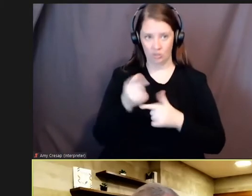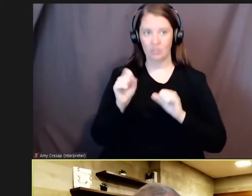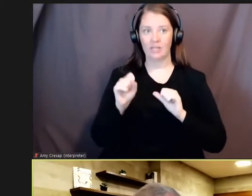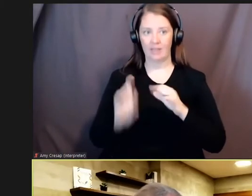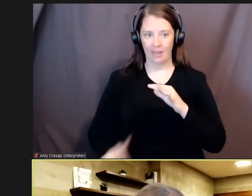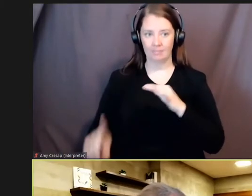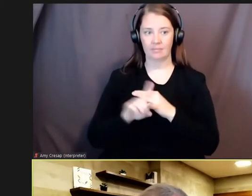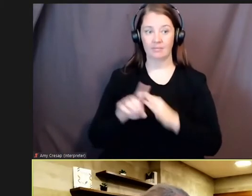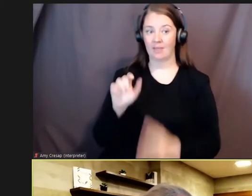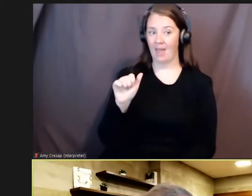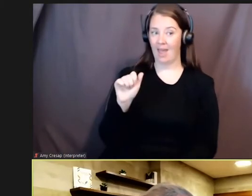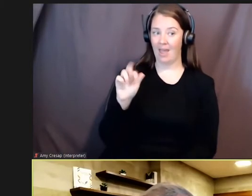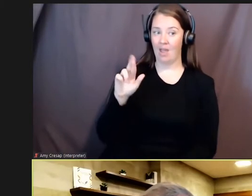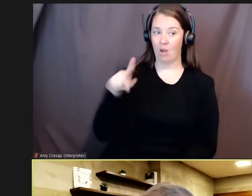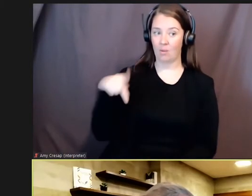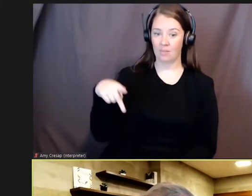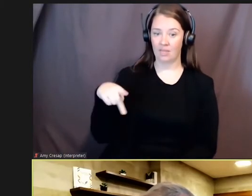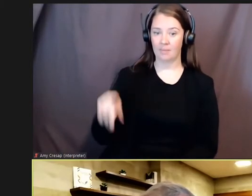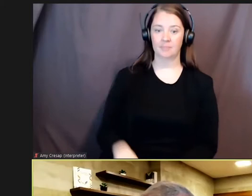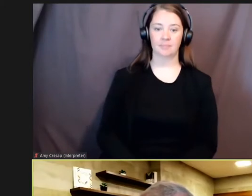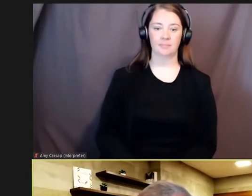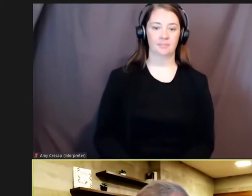So AARP.